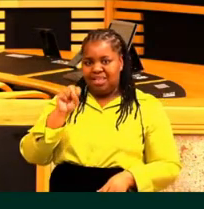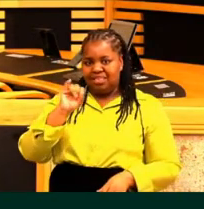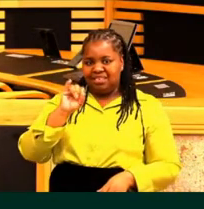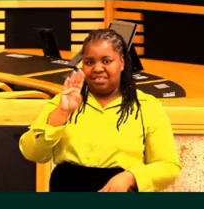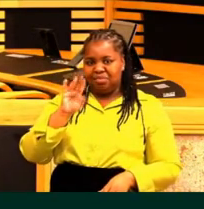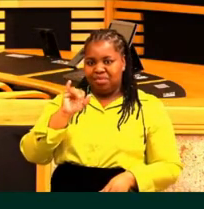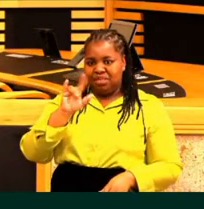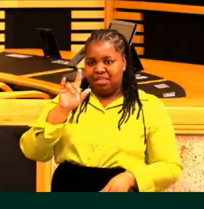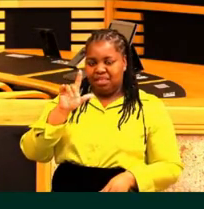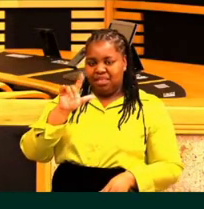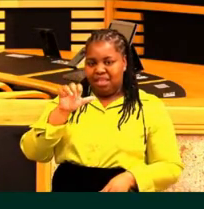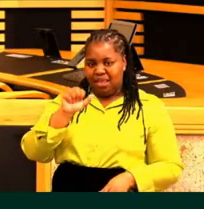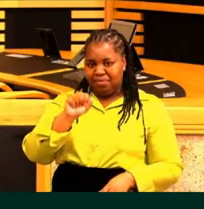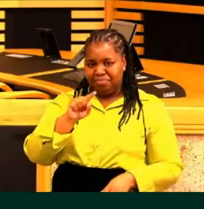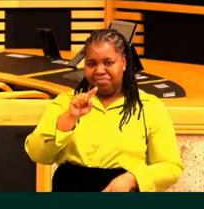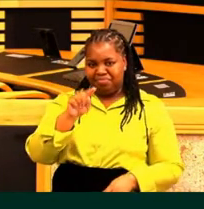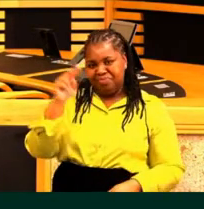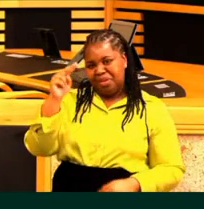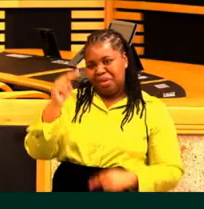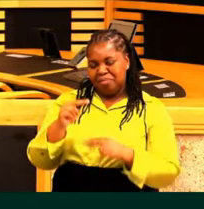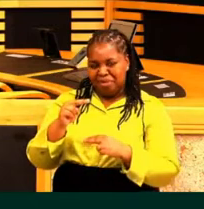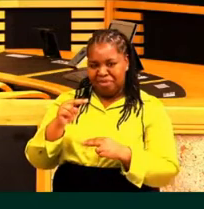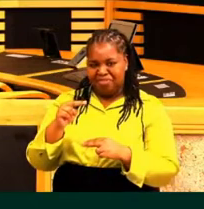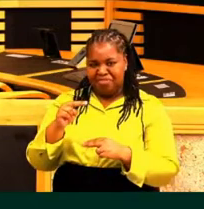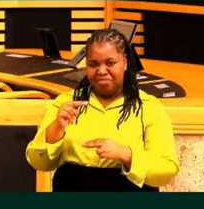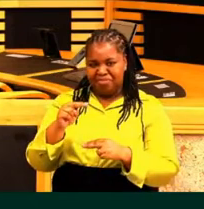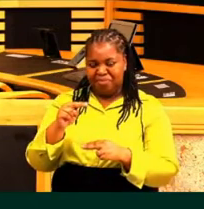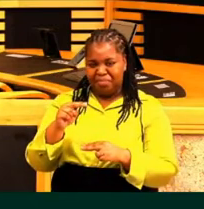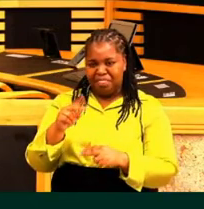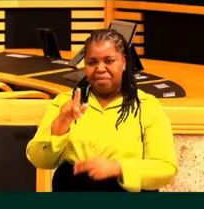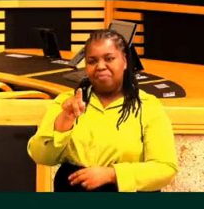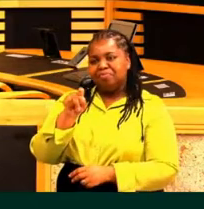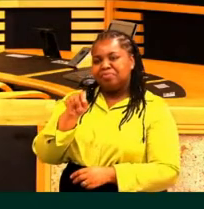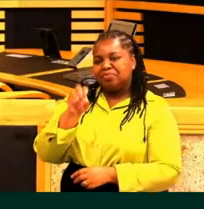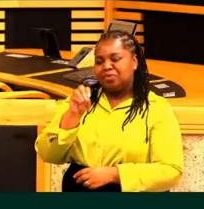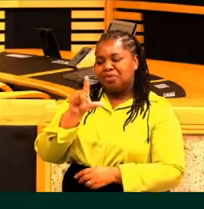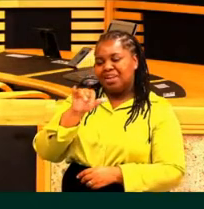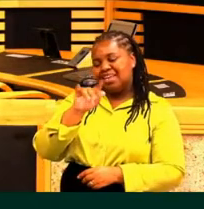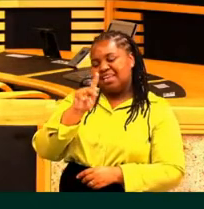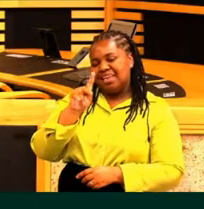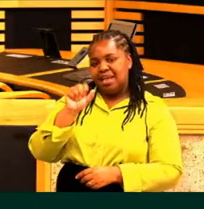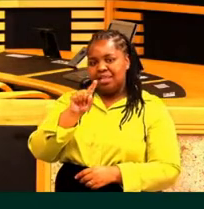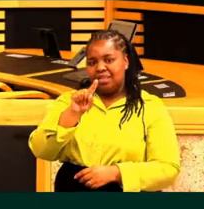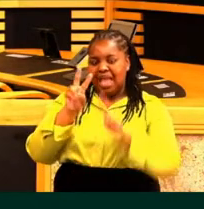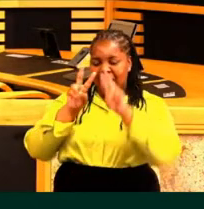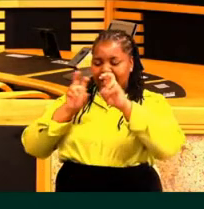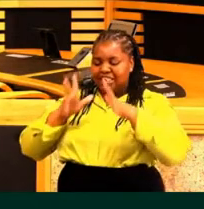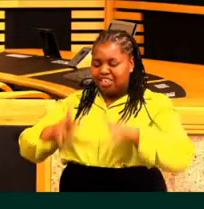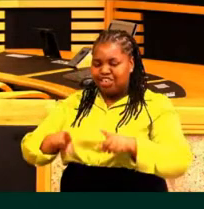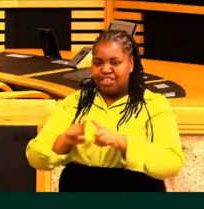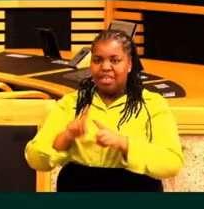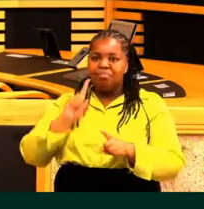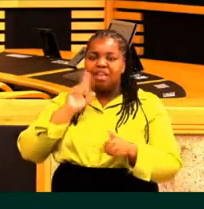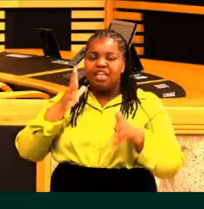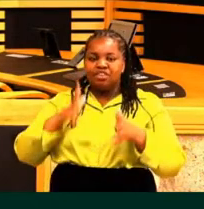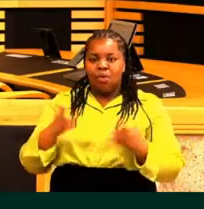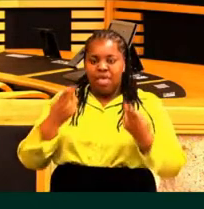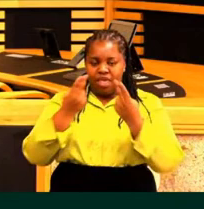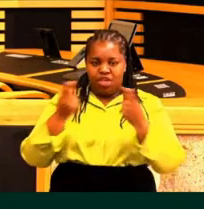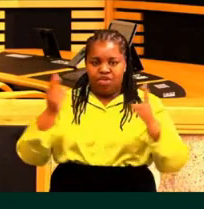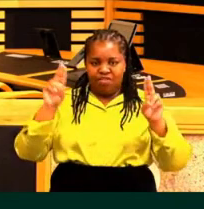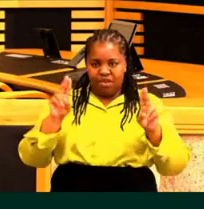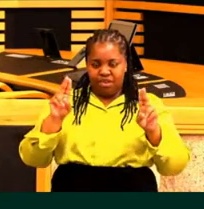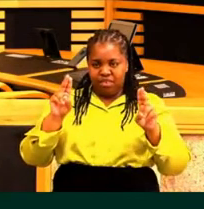his brief profile reads Charlie casibia is currently a researcher and lecturer at the University of